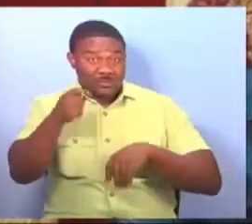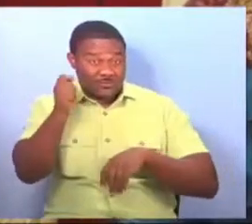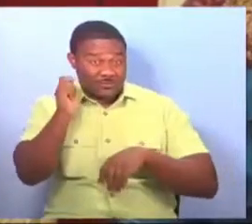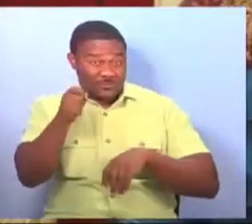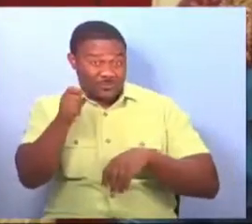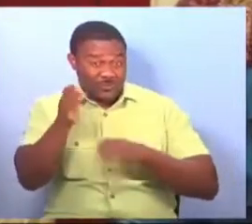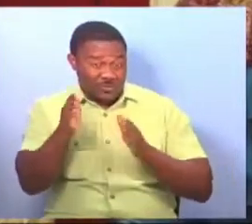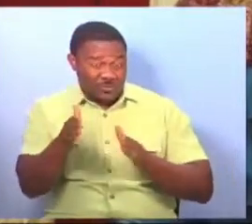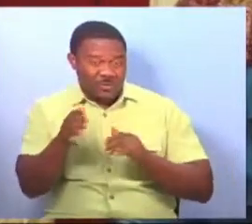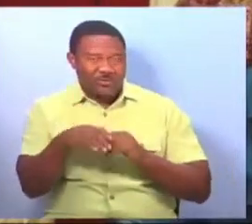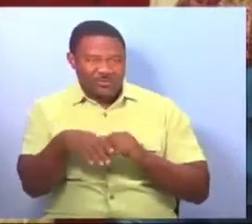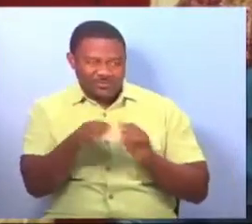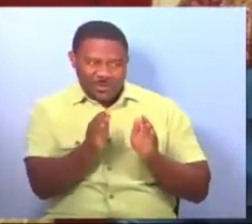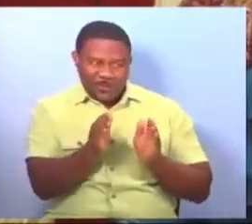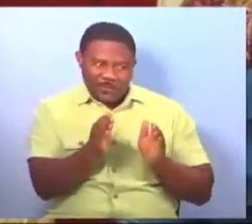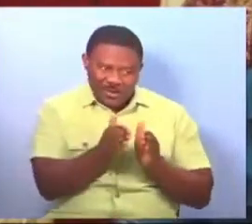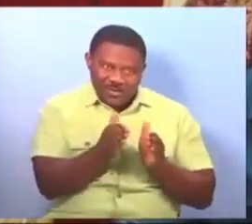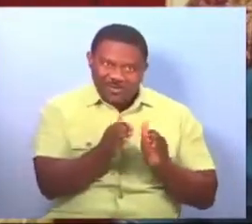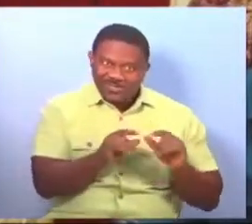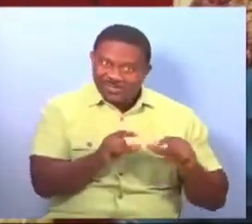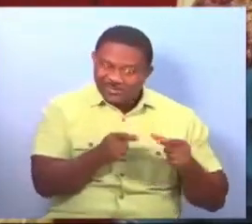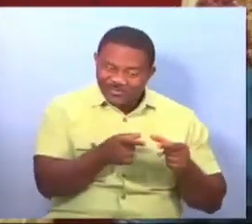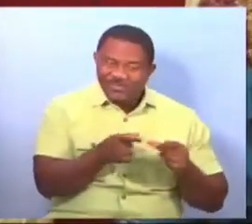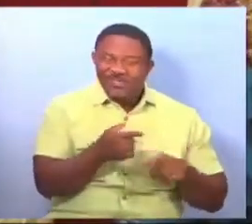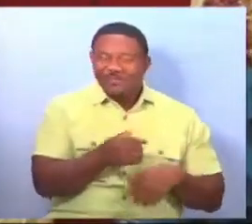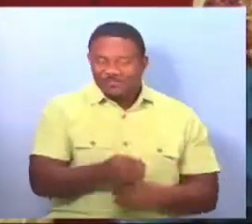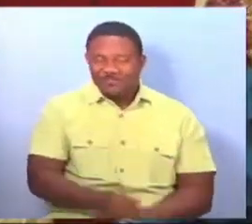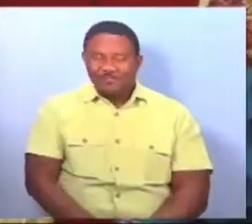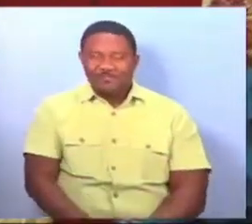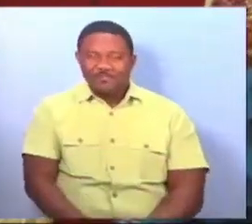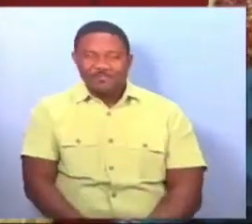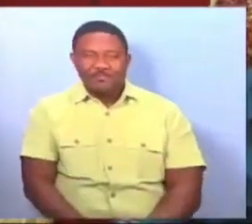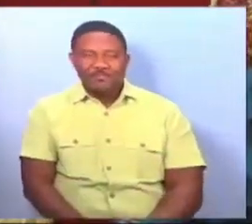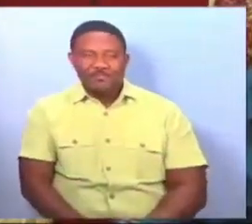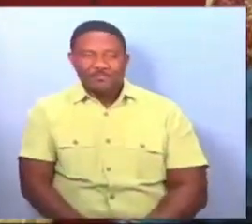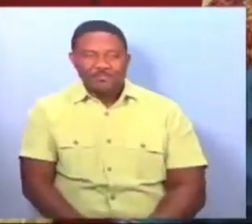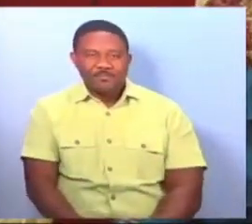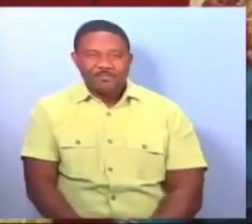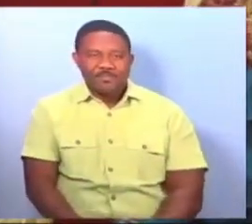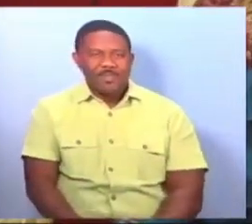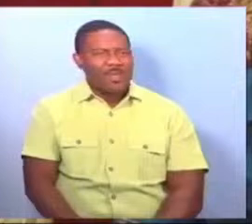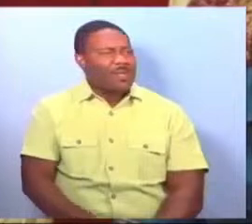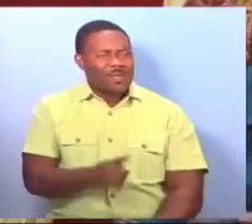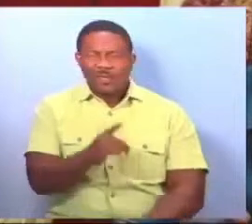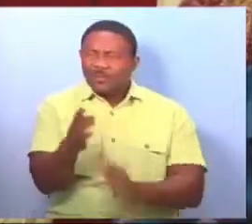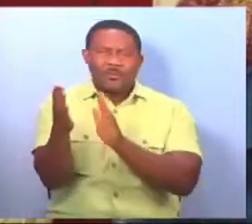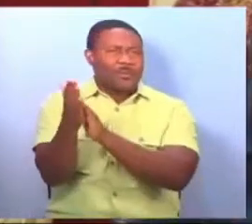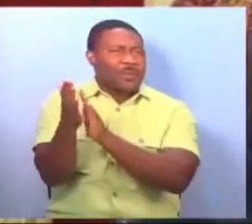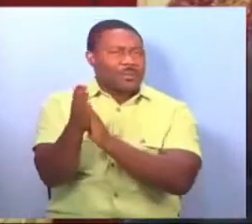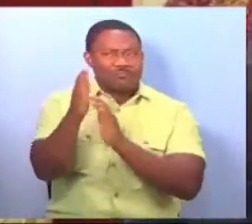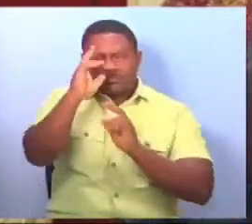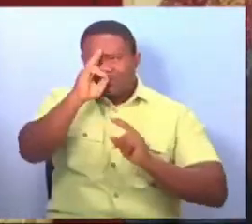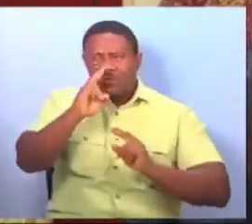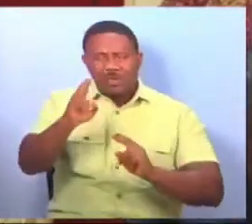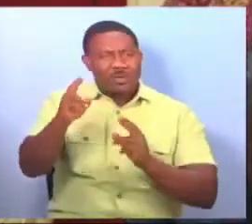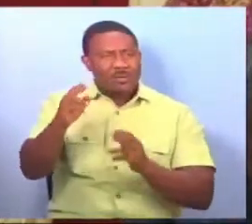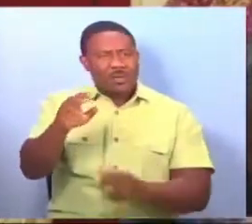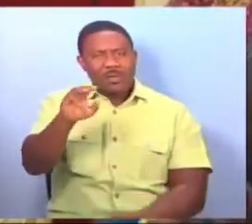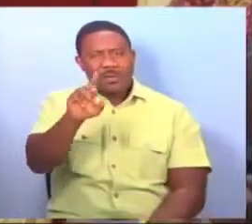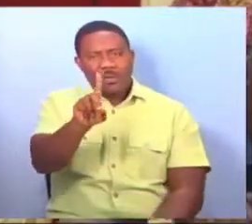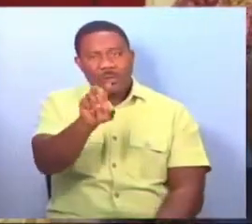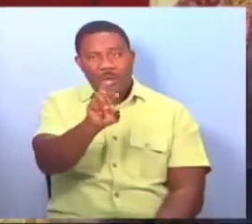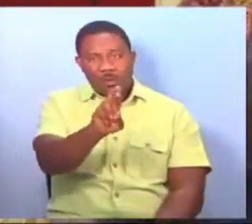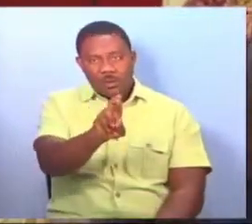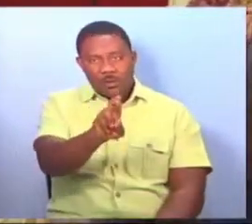the minority side, a tribute, to Honorable